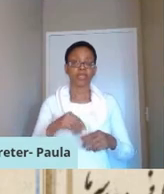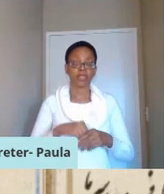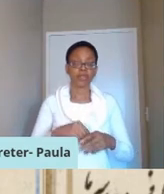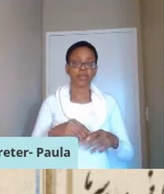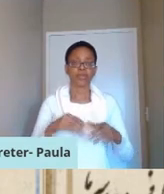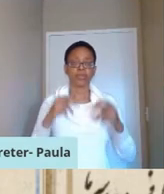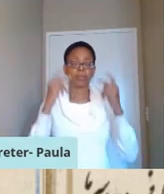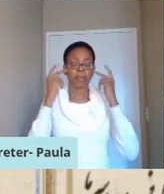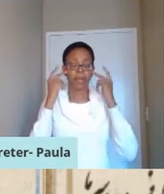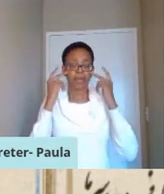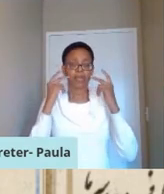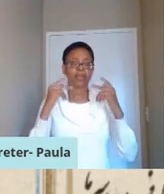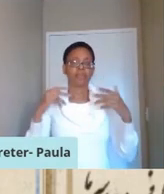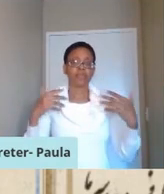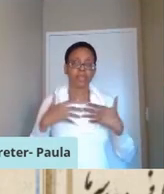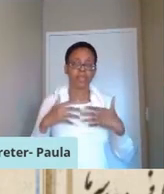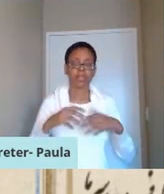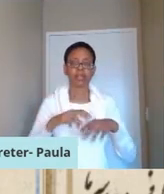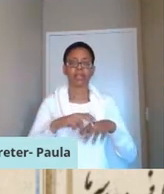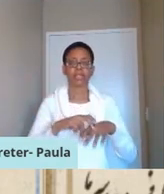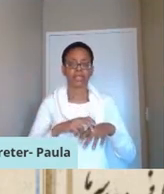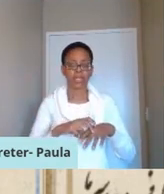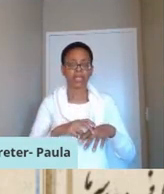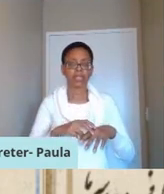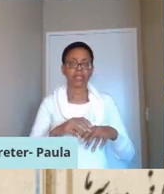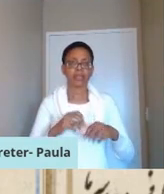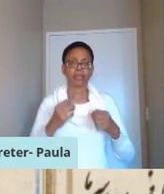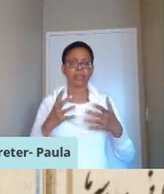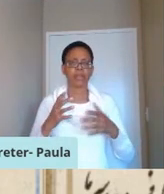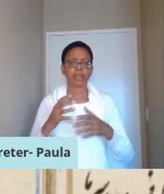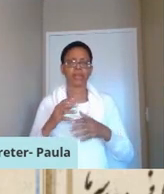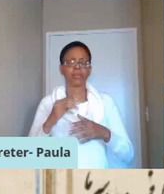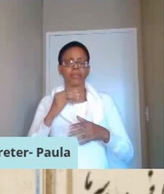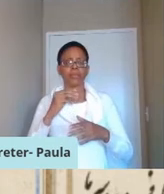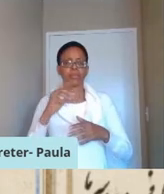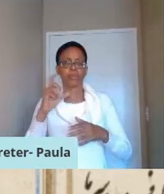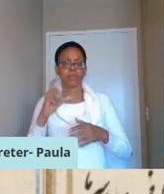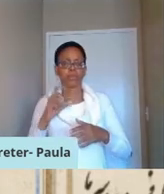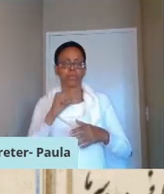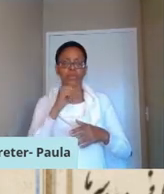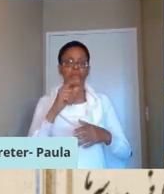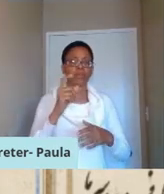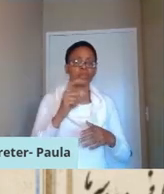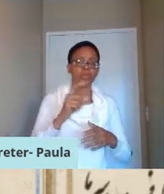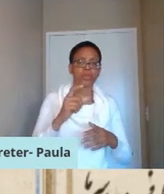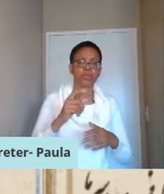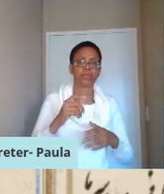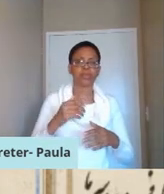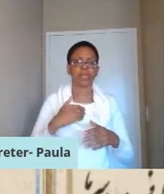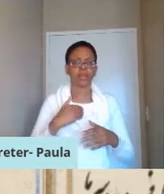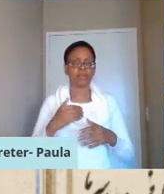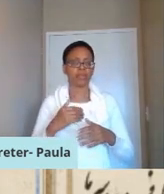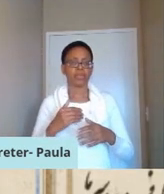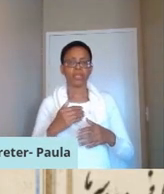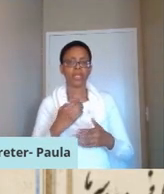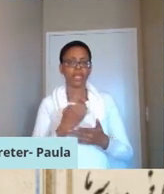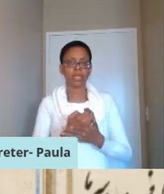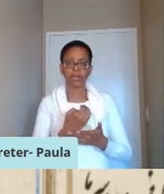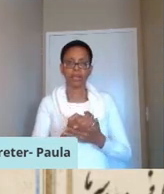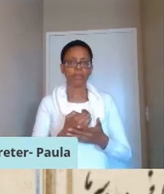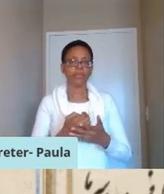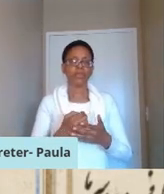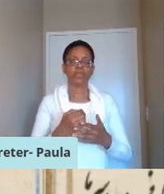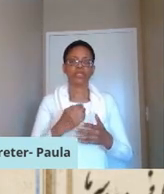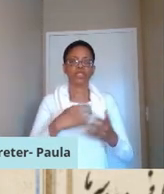panic. Many Muslims, like other non-Muslims, also had financial, economic, social, and